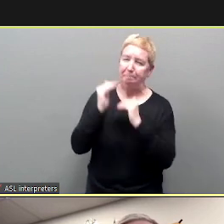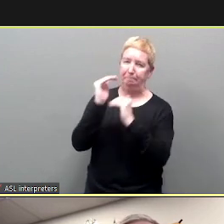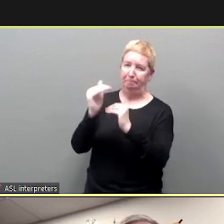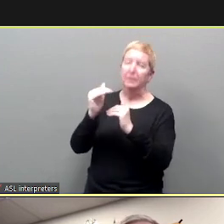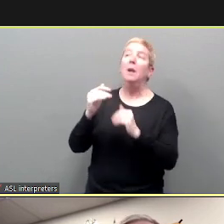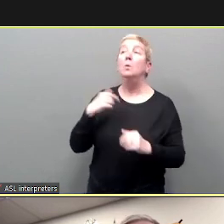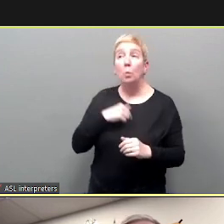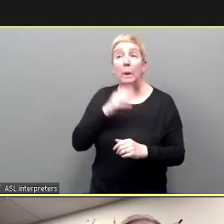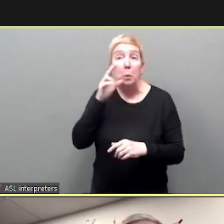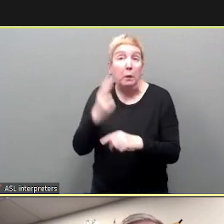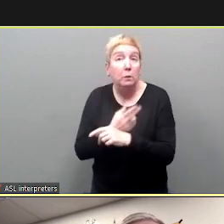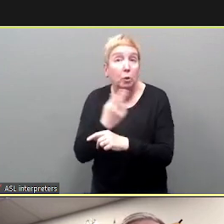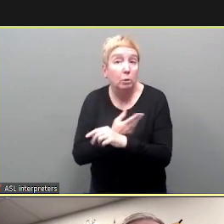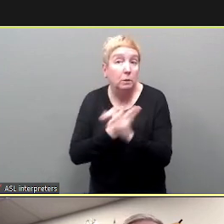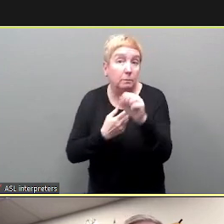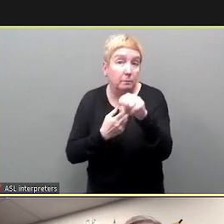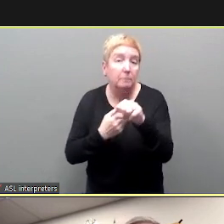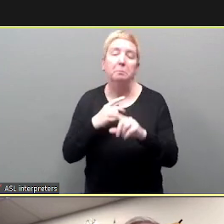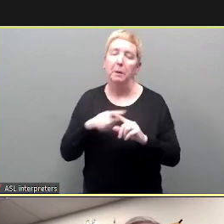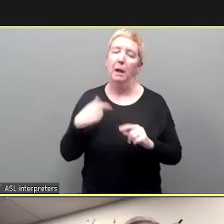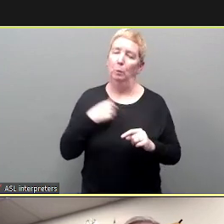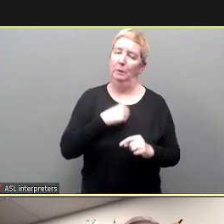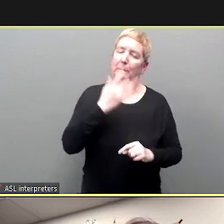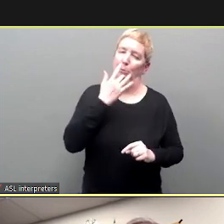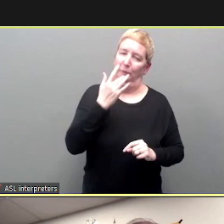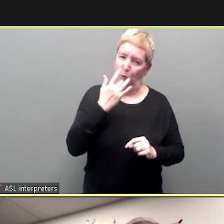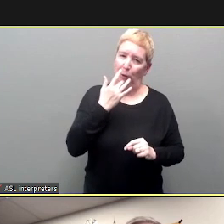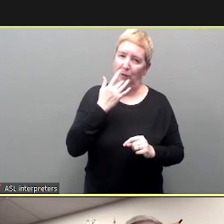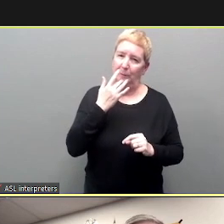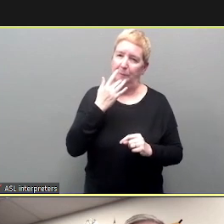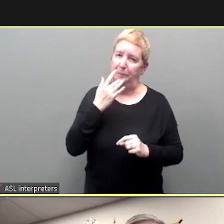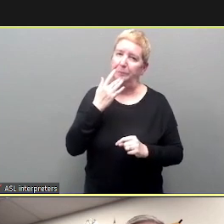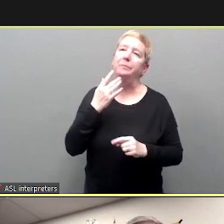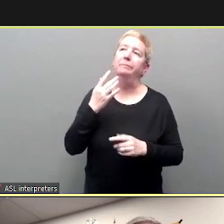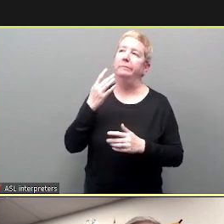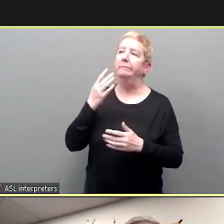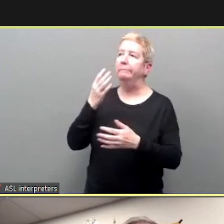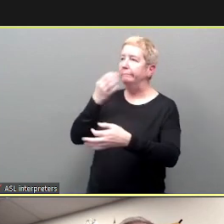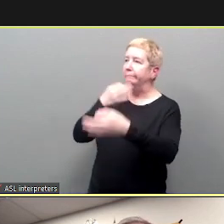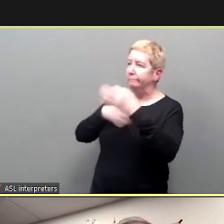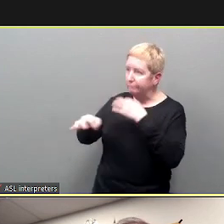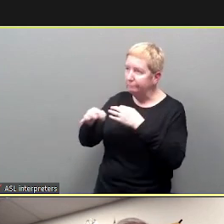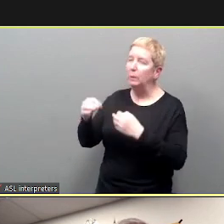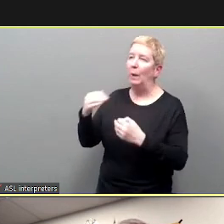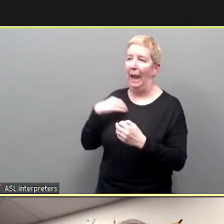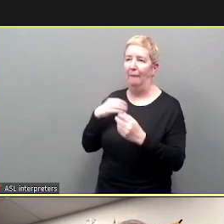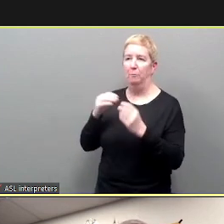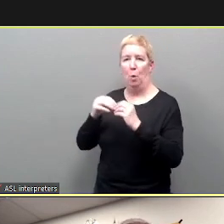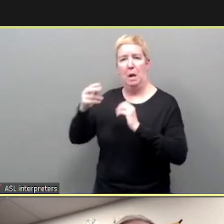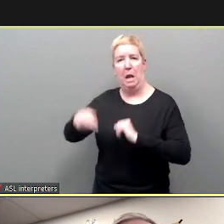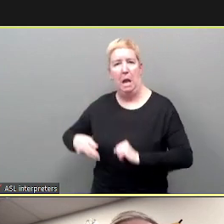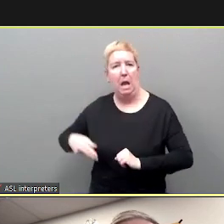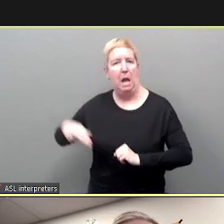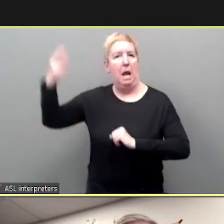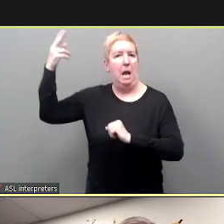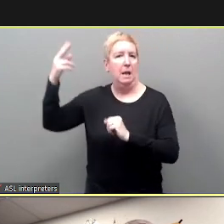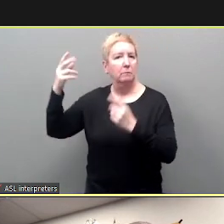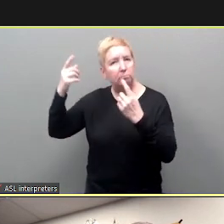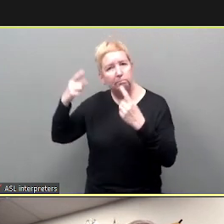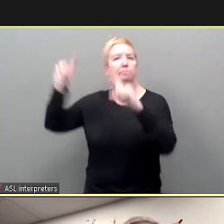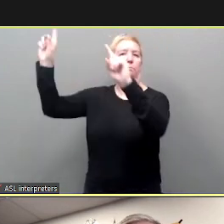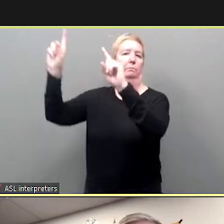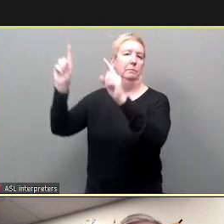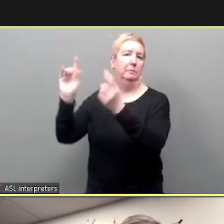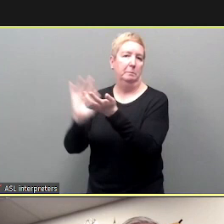it, but we would rather focus our energy and attention on the higher benefit drugs. It too is an oral